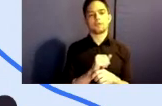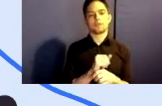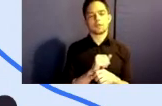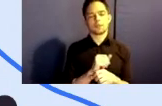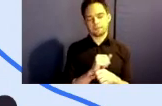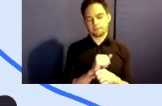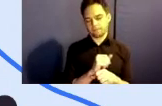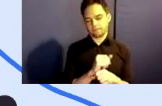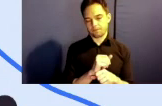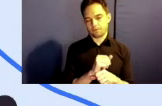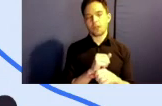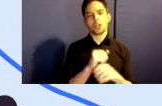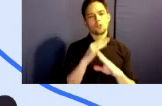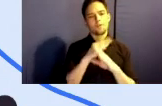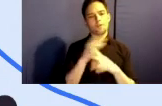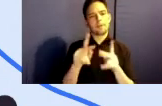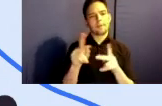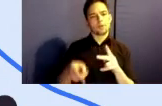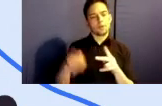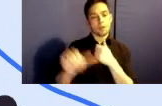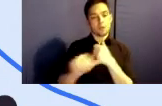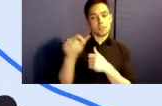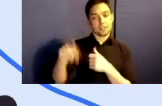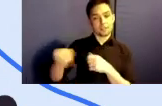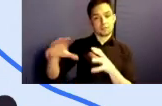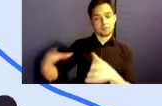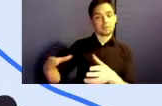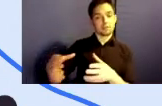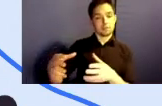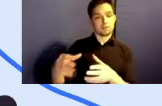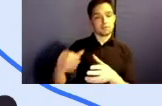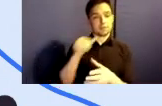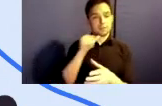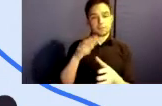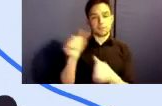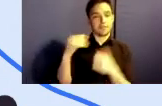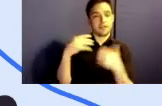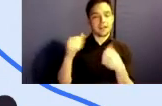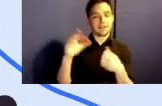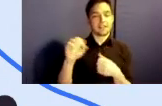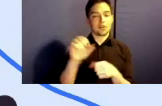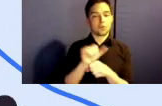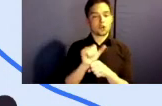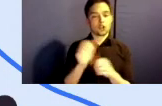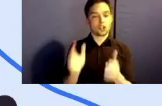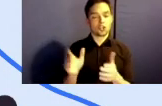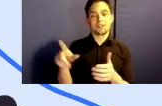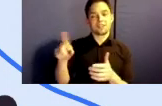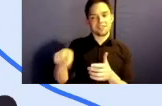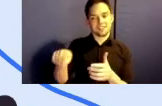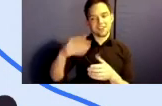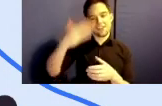at risk, at high risk, notably the healthcare workers, because they are in the front